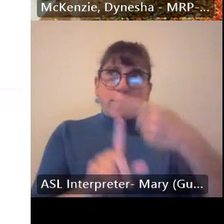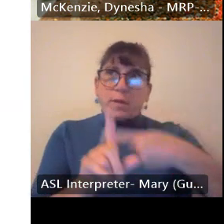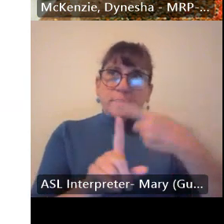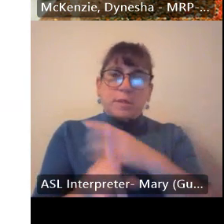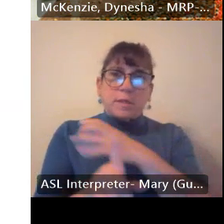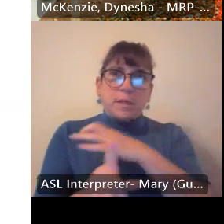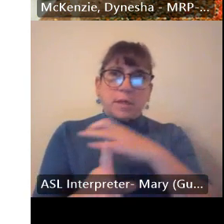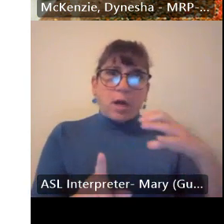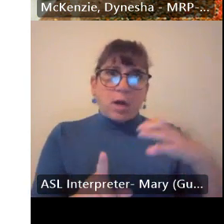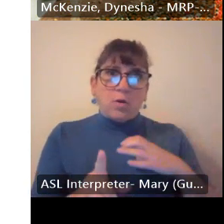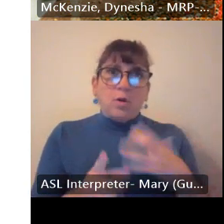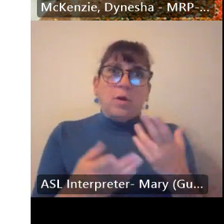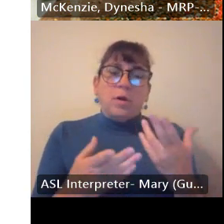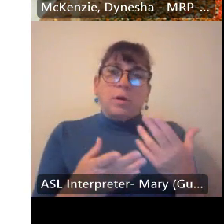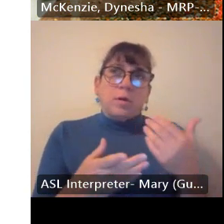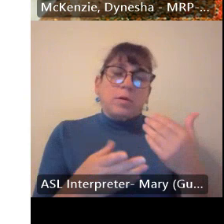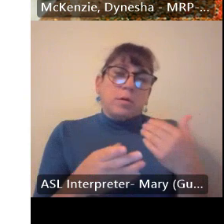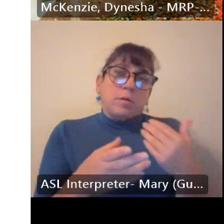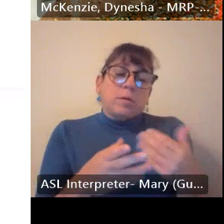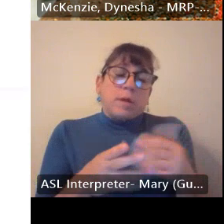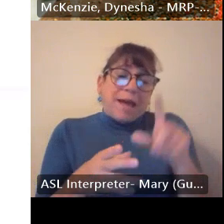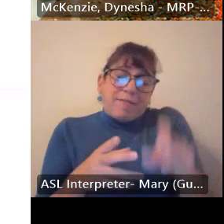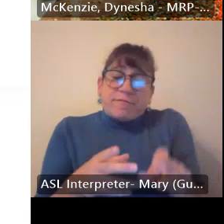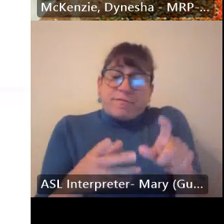difficulty enacting a budget on time every year,